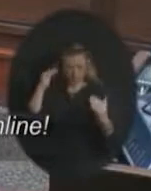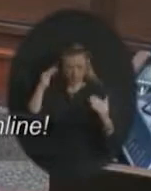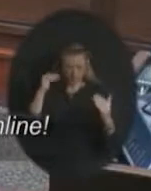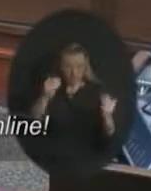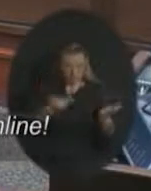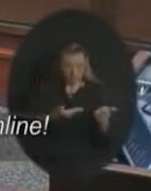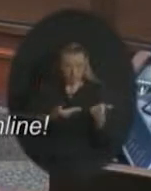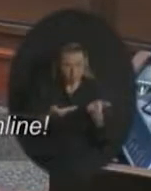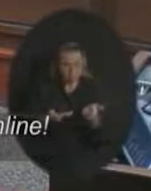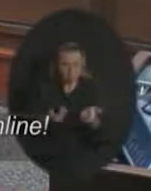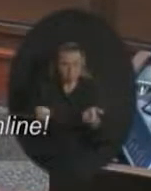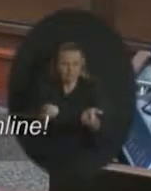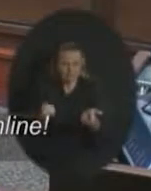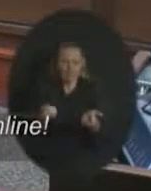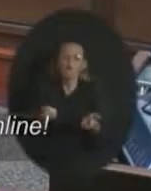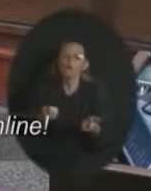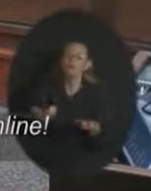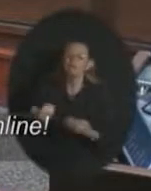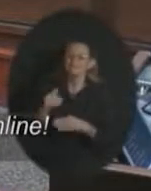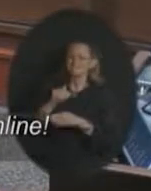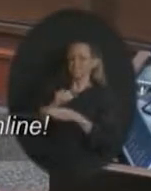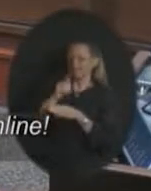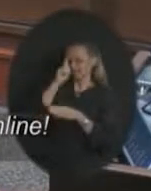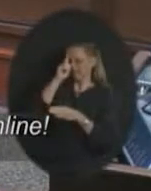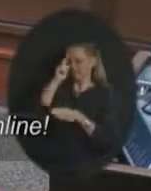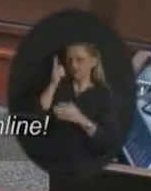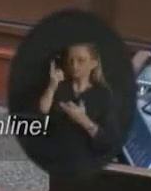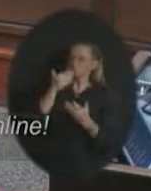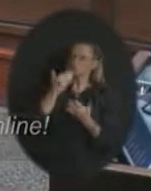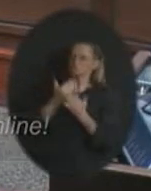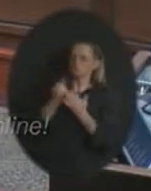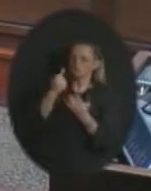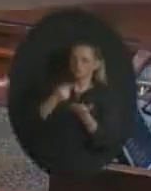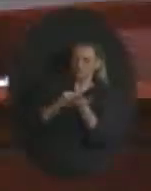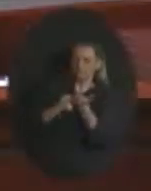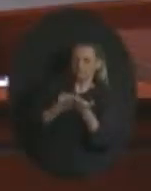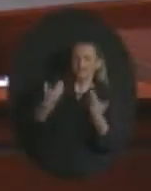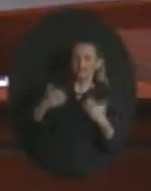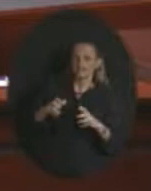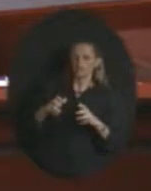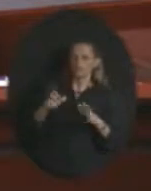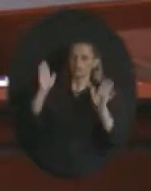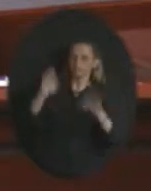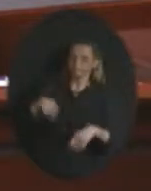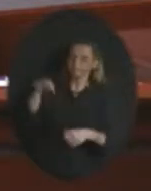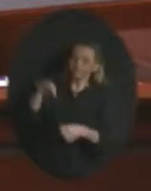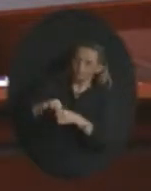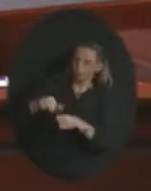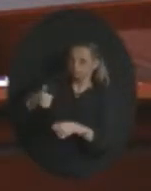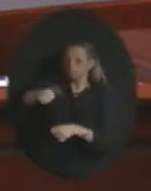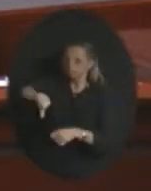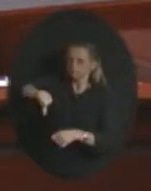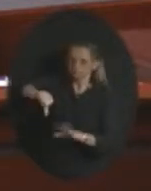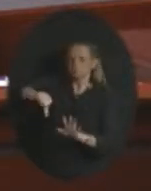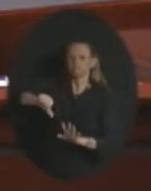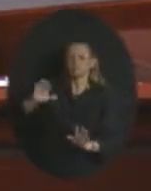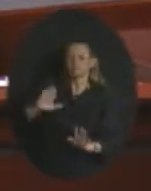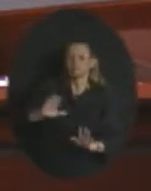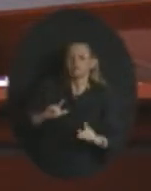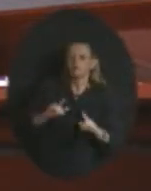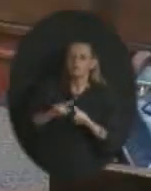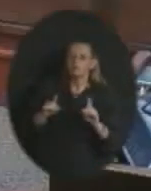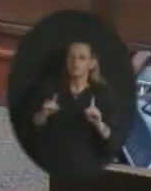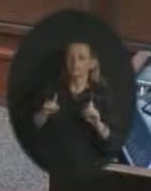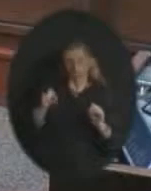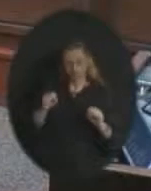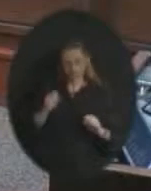something? I wanted to bring you discussion tonight. I did not want to put you in a position to say, let's vote up or down. We need to continue to talk. But can we expect to be